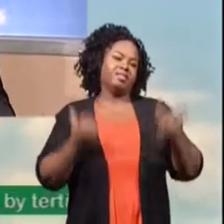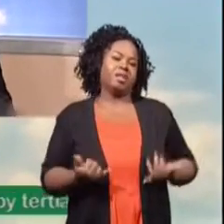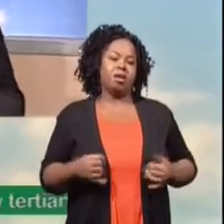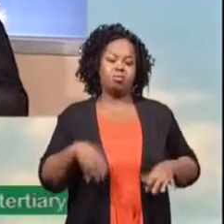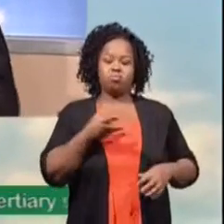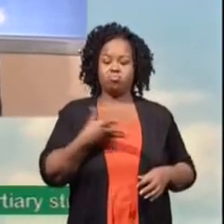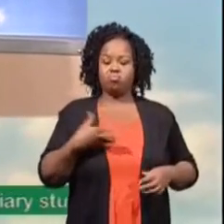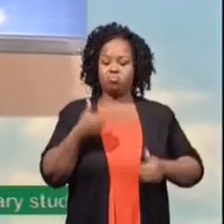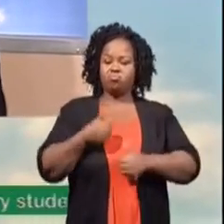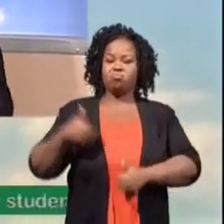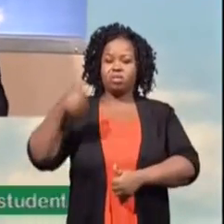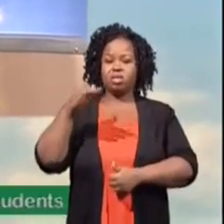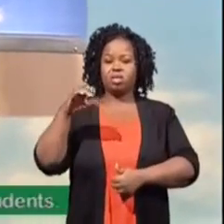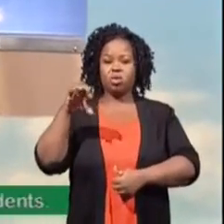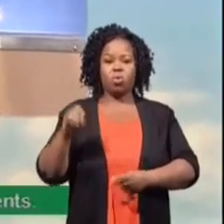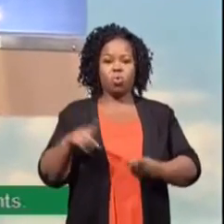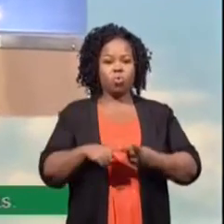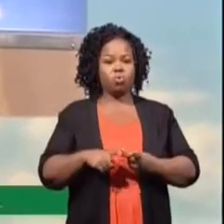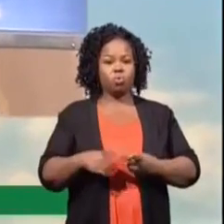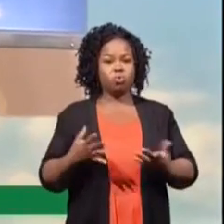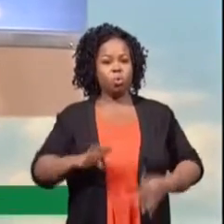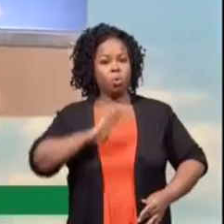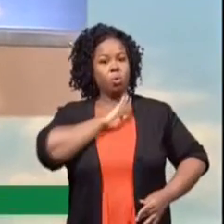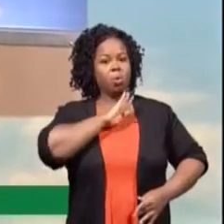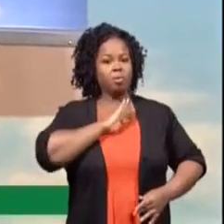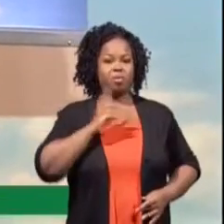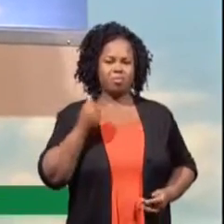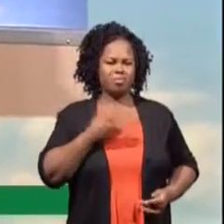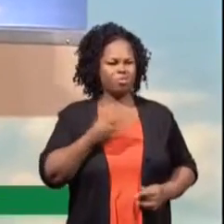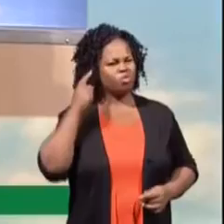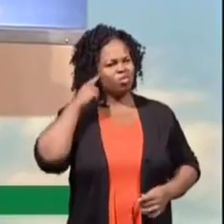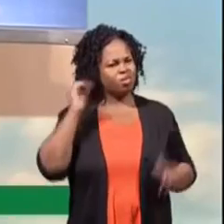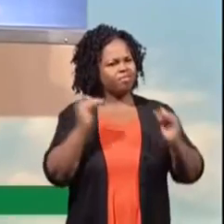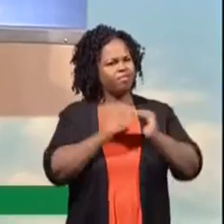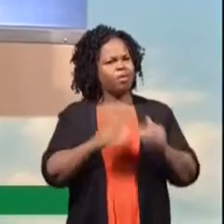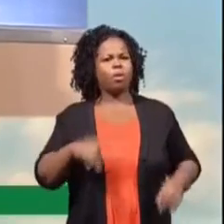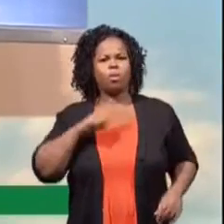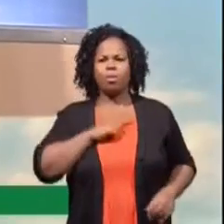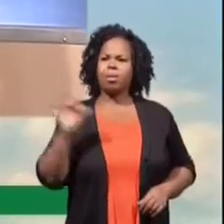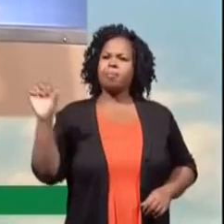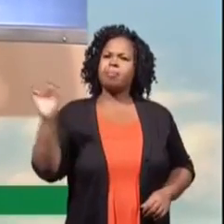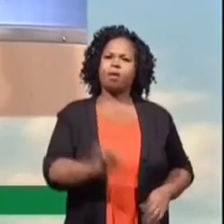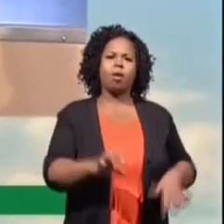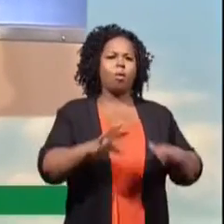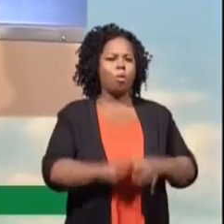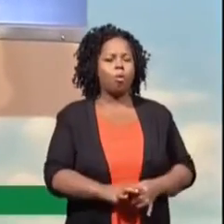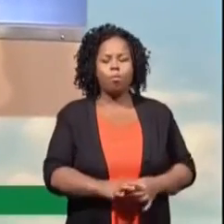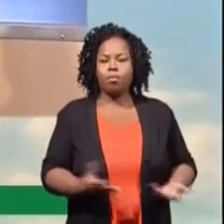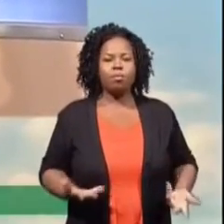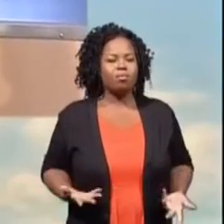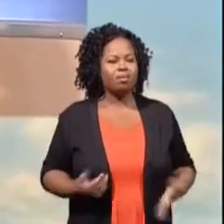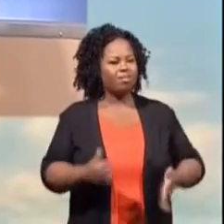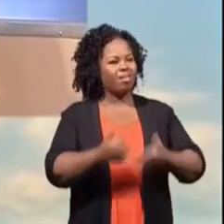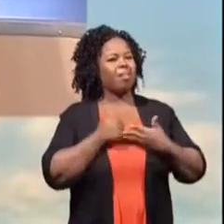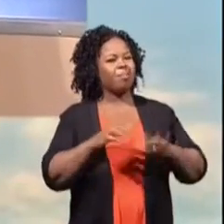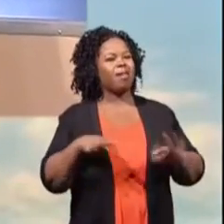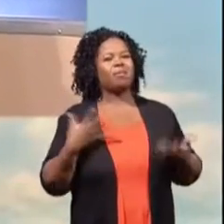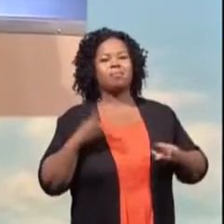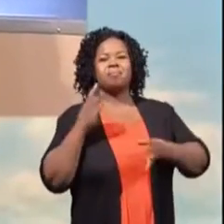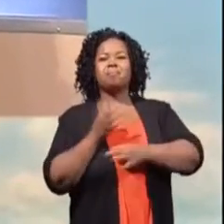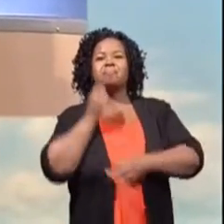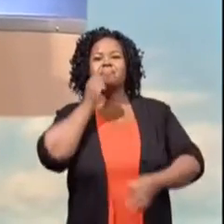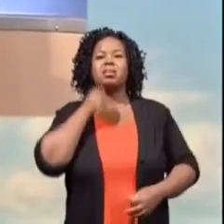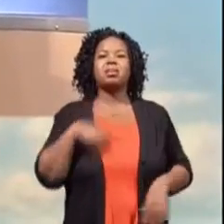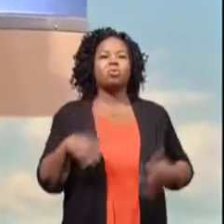zii-CEOs oomama abazii-construction workers they are soldiers out there is it fair into yobana xa ebuya endlini umama angancediswa nako utata kanye